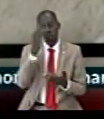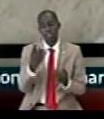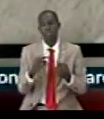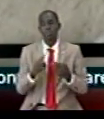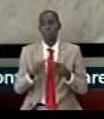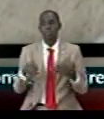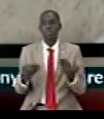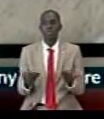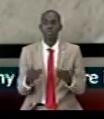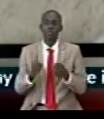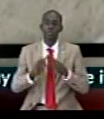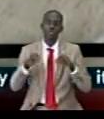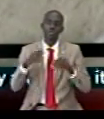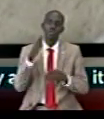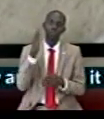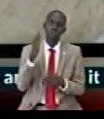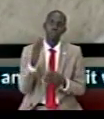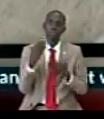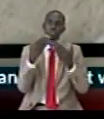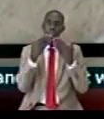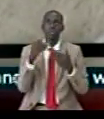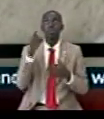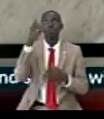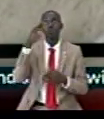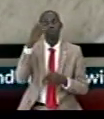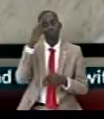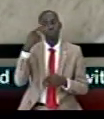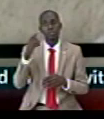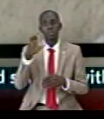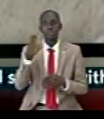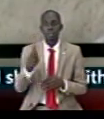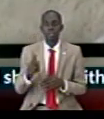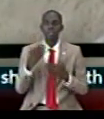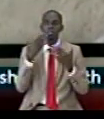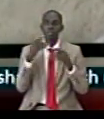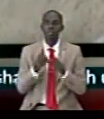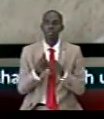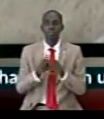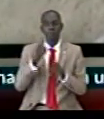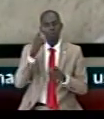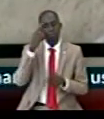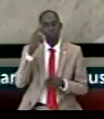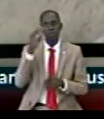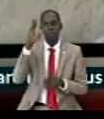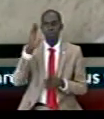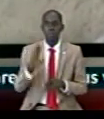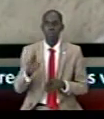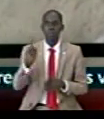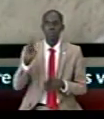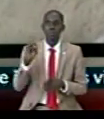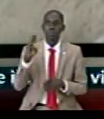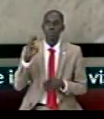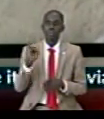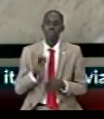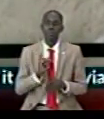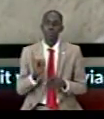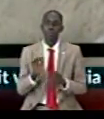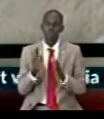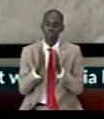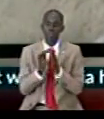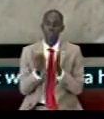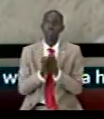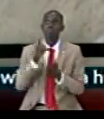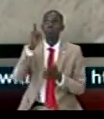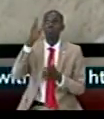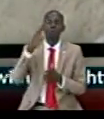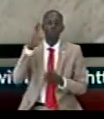GCK. I want to thank God also for Pastor Dr. W.F. Kumuyi. And I pray that God will keep him and continue